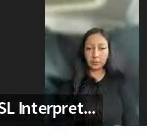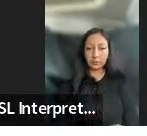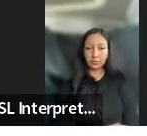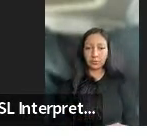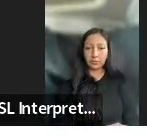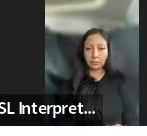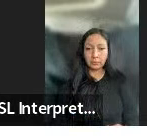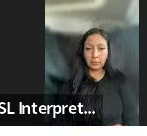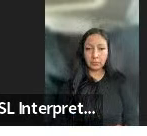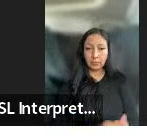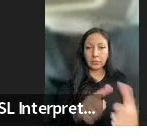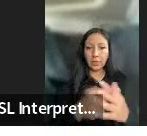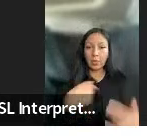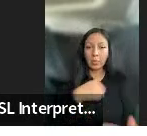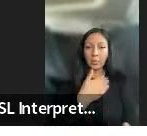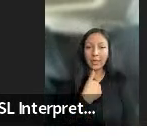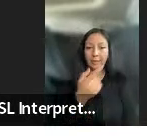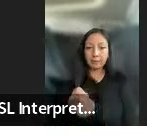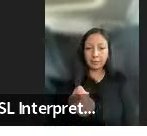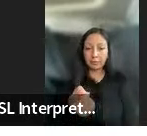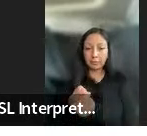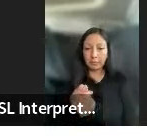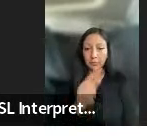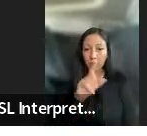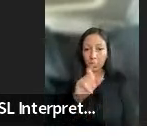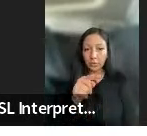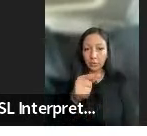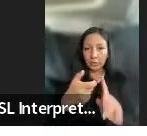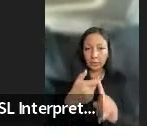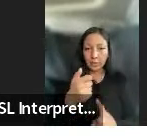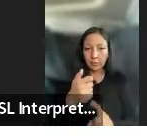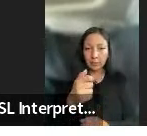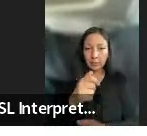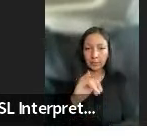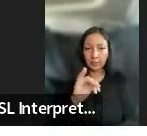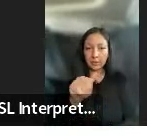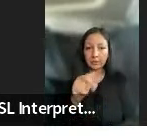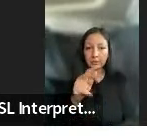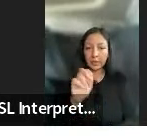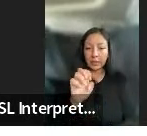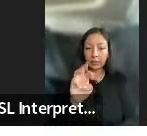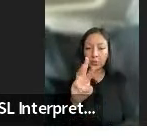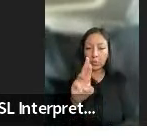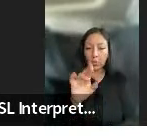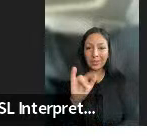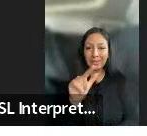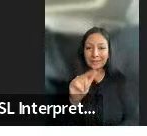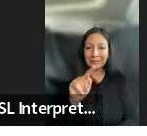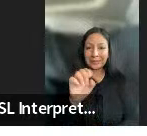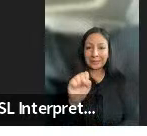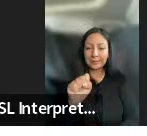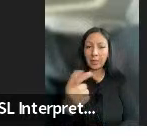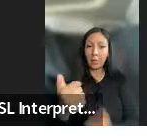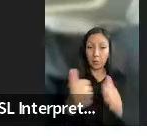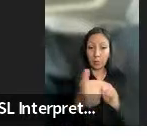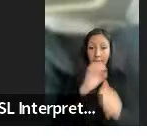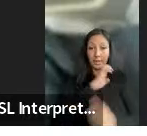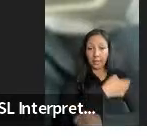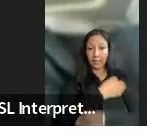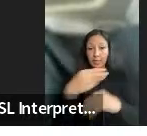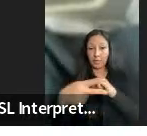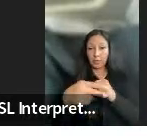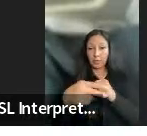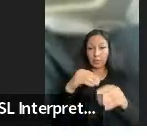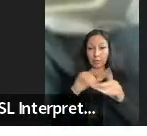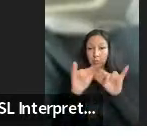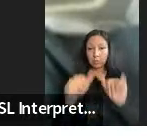To start, we have a question from Jim Wright. Would energy storage systems